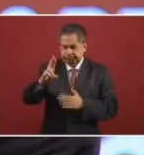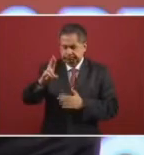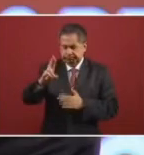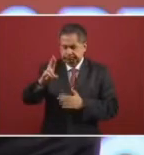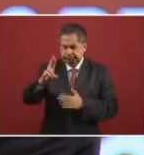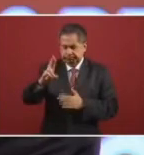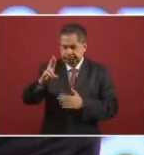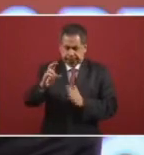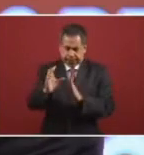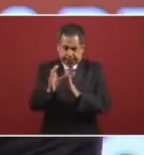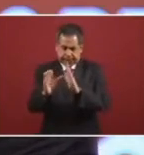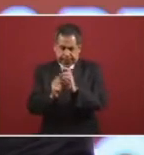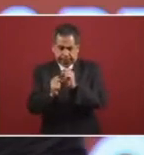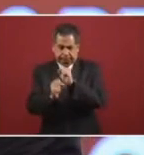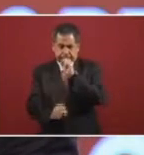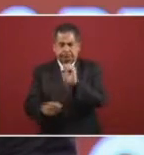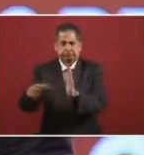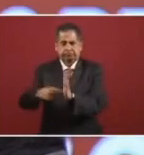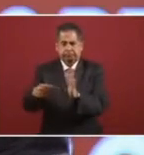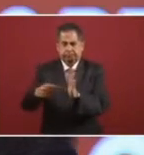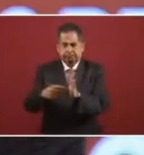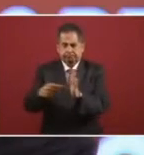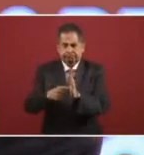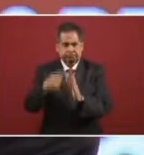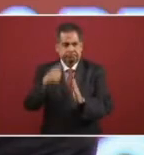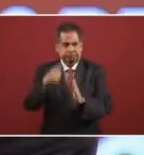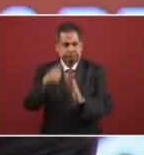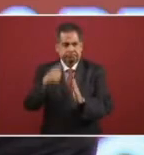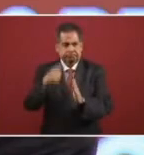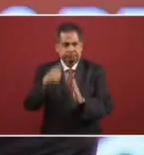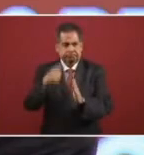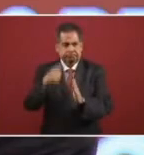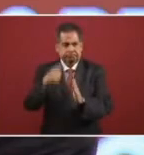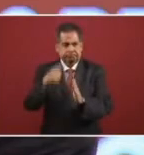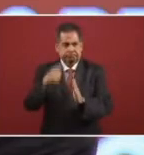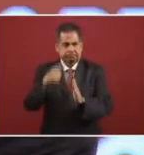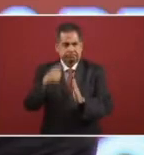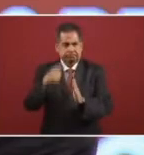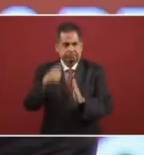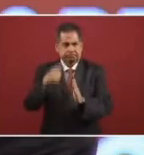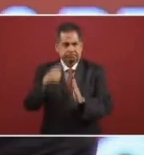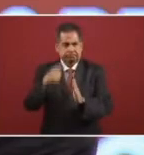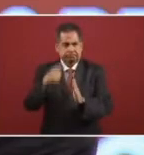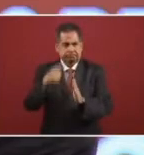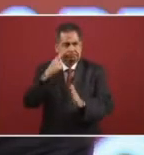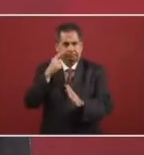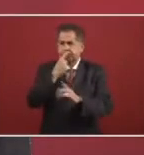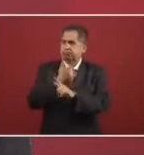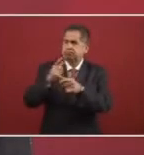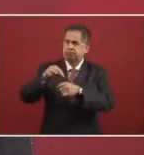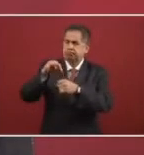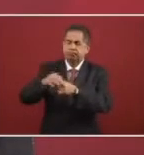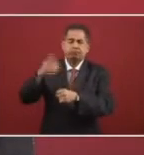be respected, y a la democracia en Bolivia, and democracy in Bolivia.